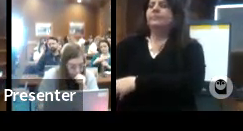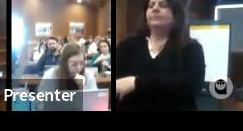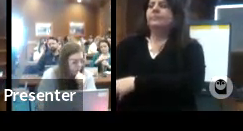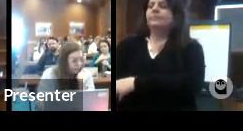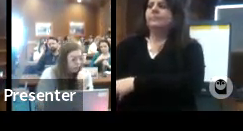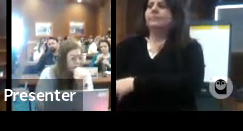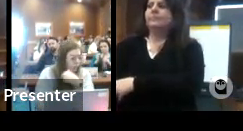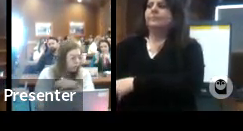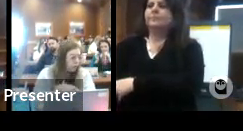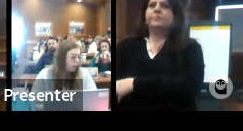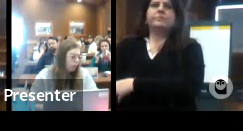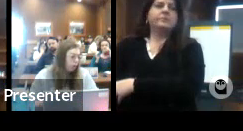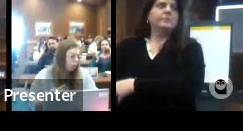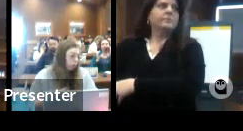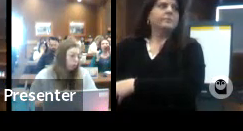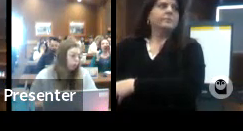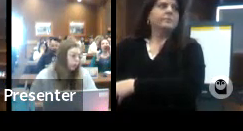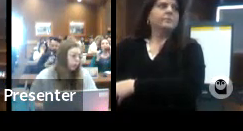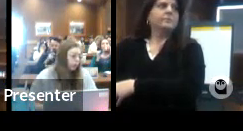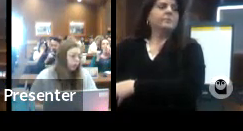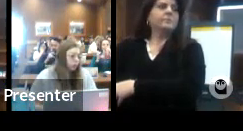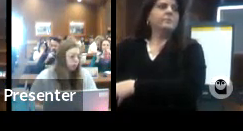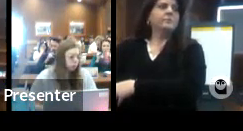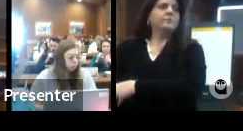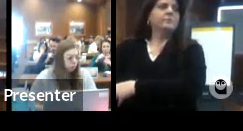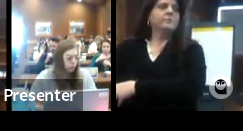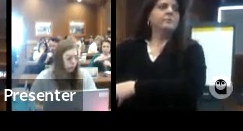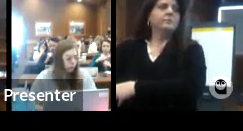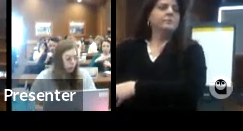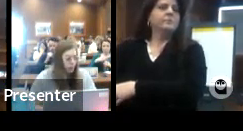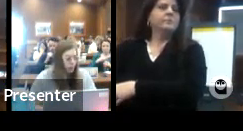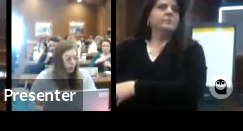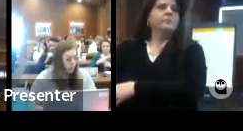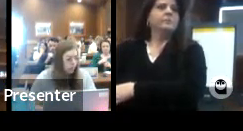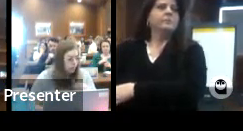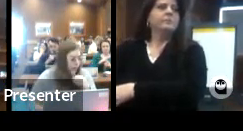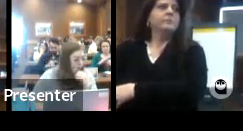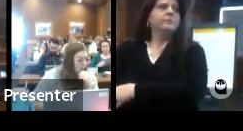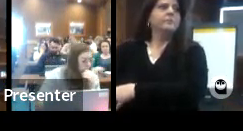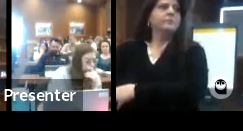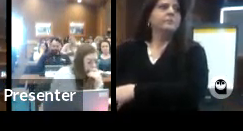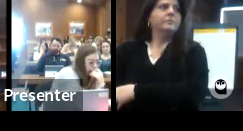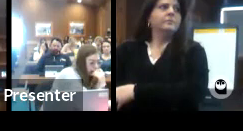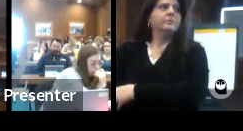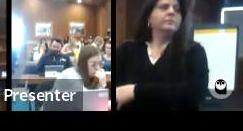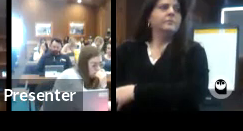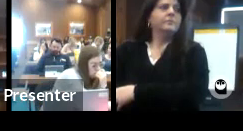we just want everyone to have the opportunity to answer some of the questions. I personally